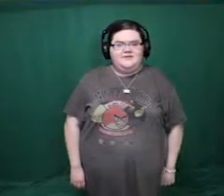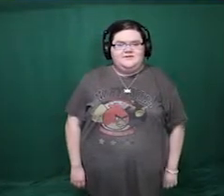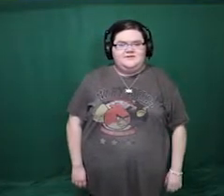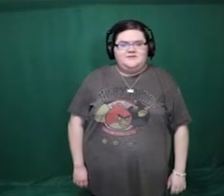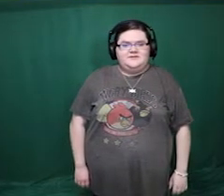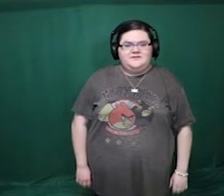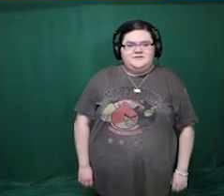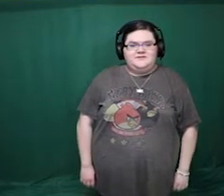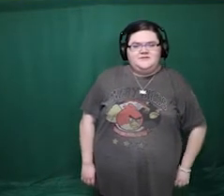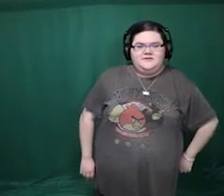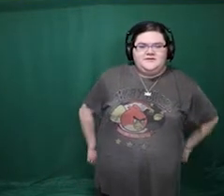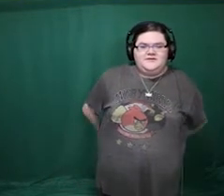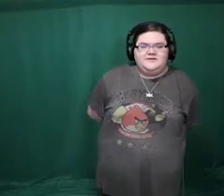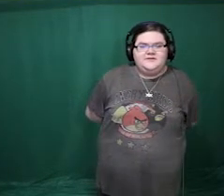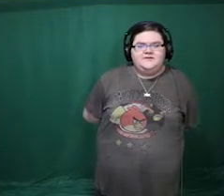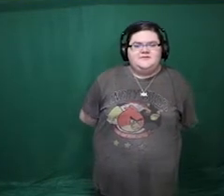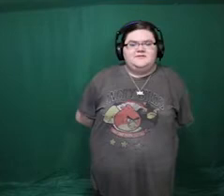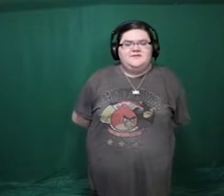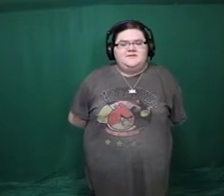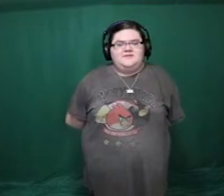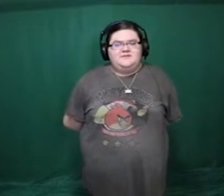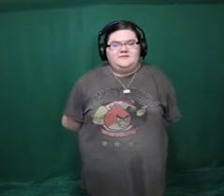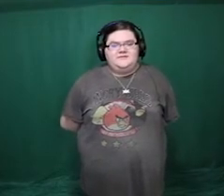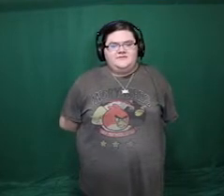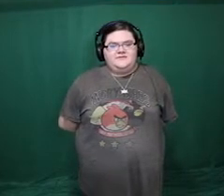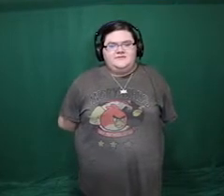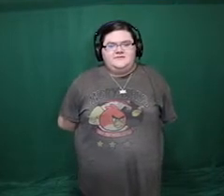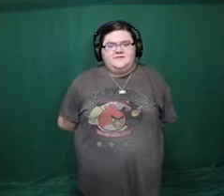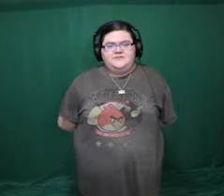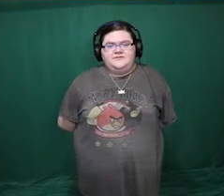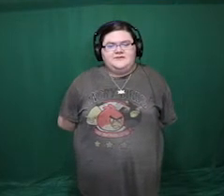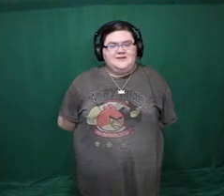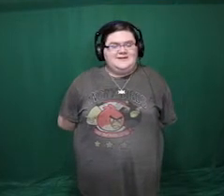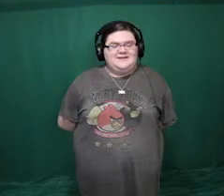Yeah, we'll be. Oh, it's 6 though, this will be a. Jeez! Full